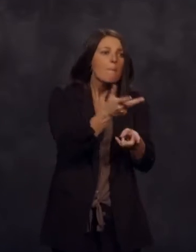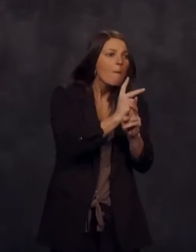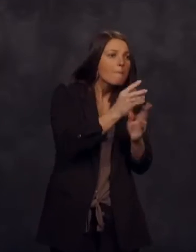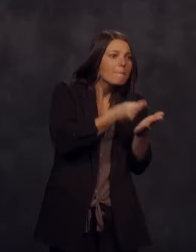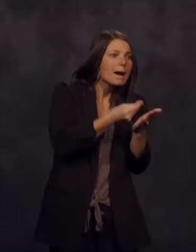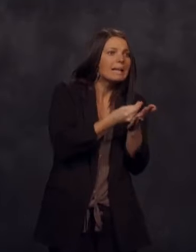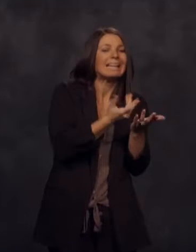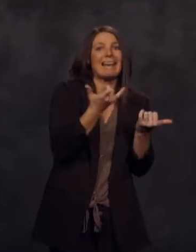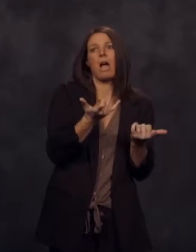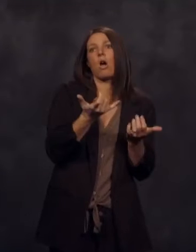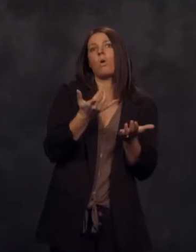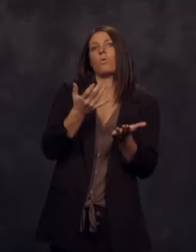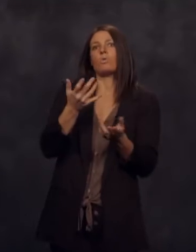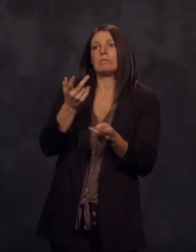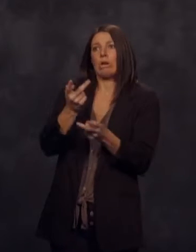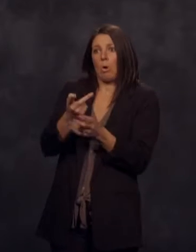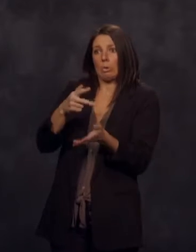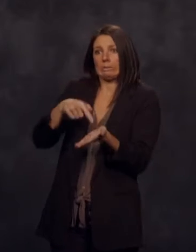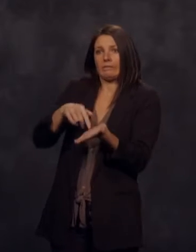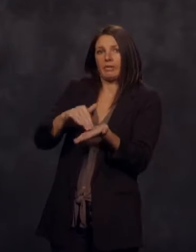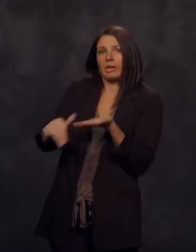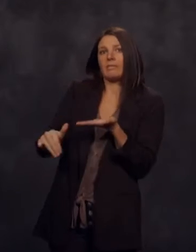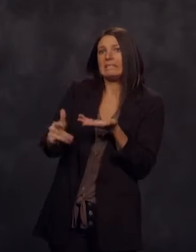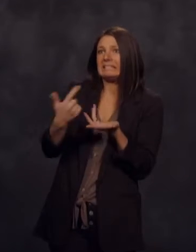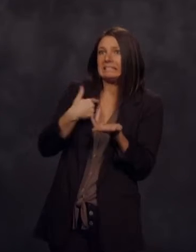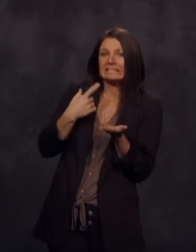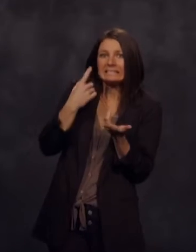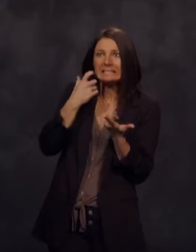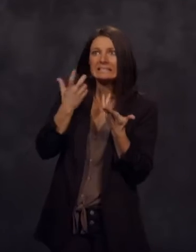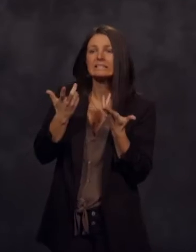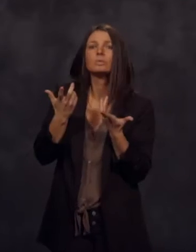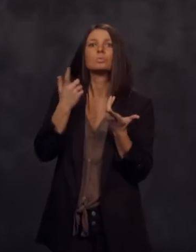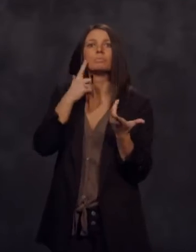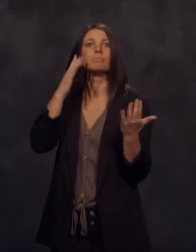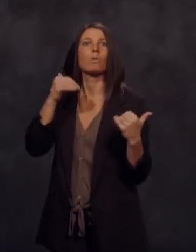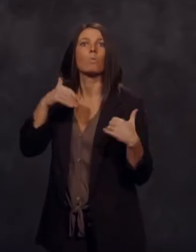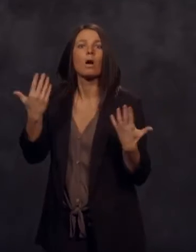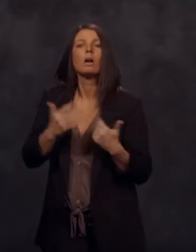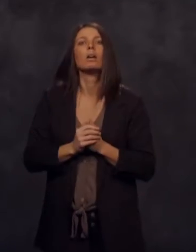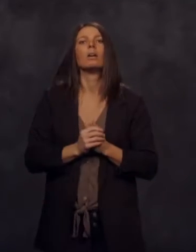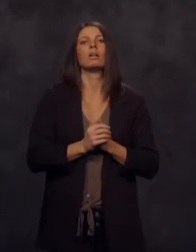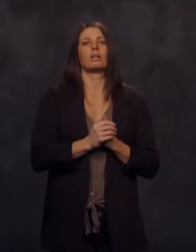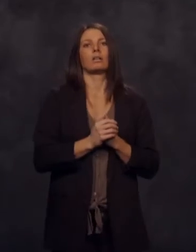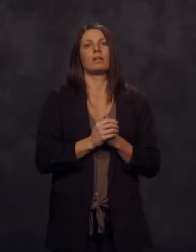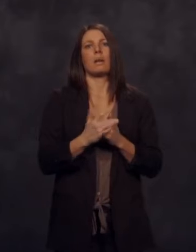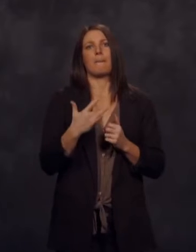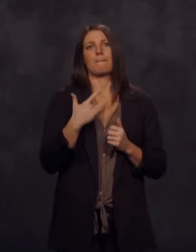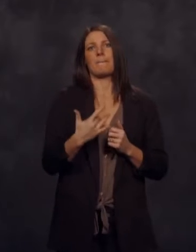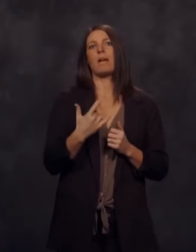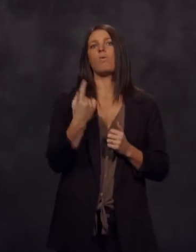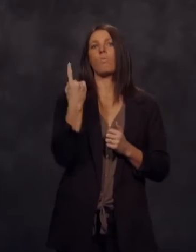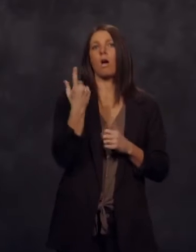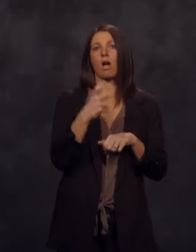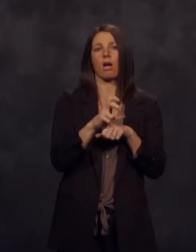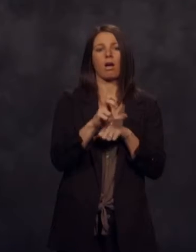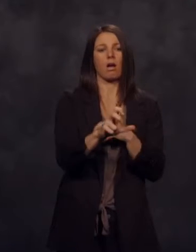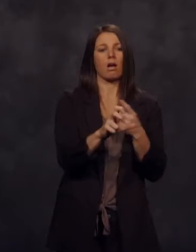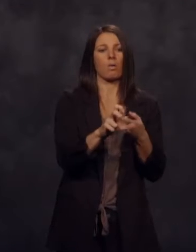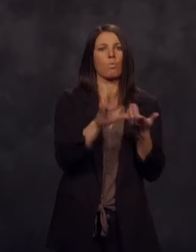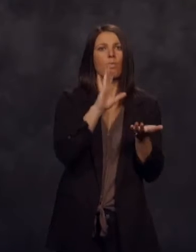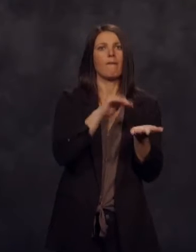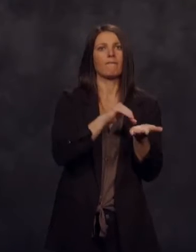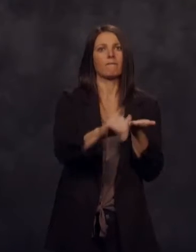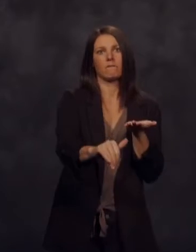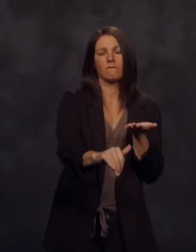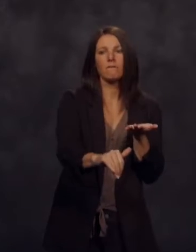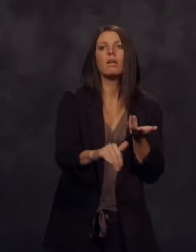They're in a sort of a stage of uncertainty. The problem is that student loans are typically forgiven in one lump sum. Now, if